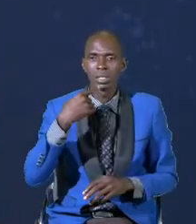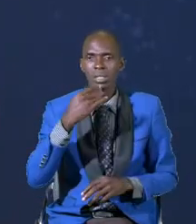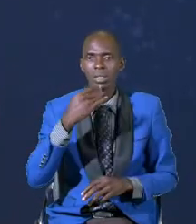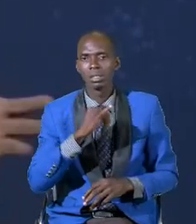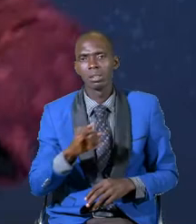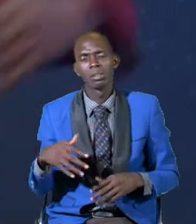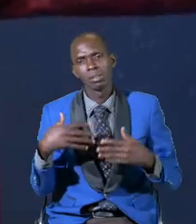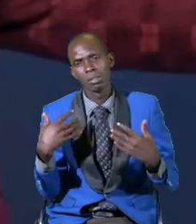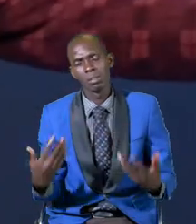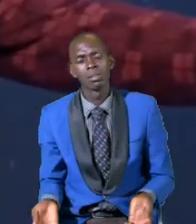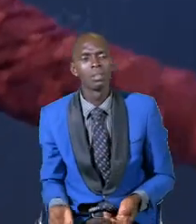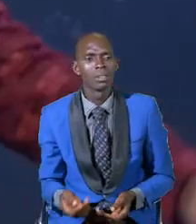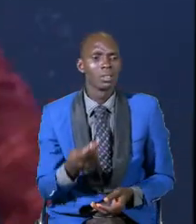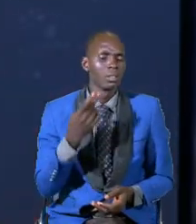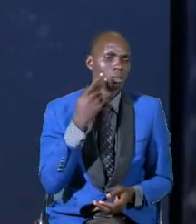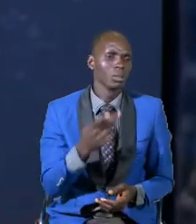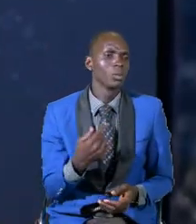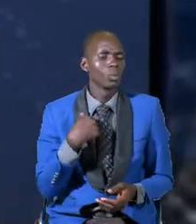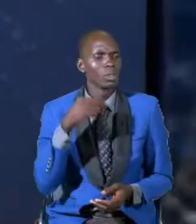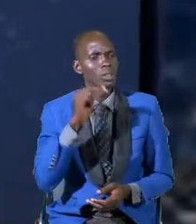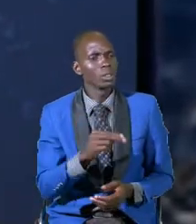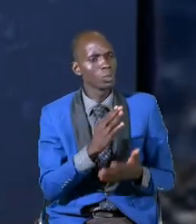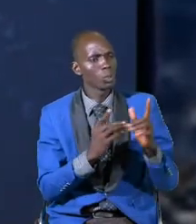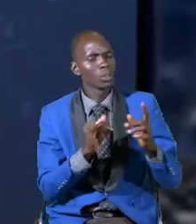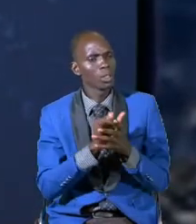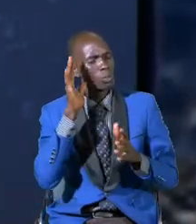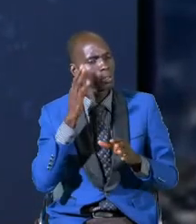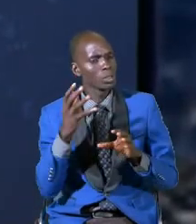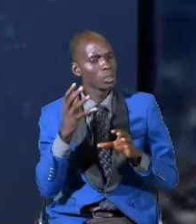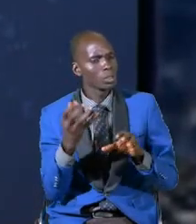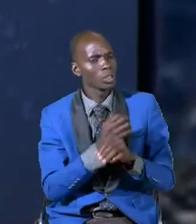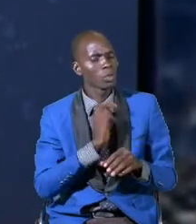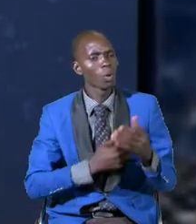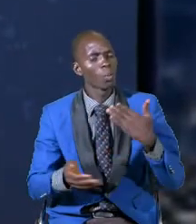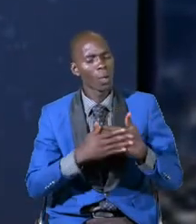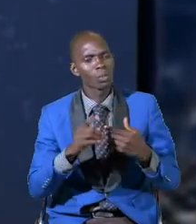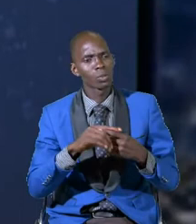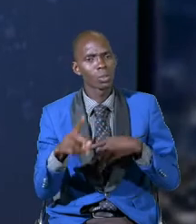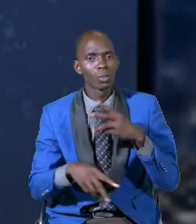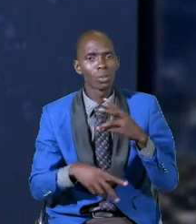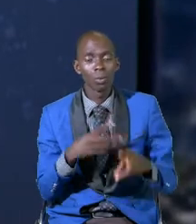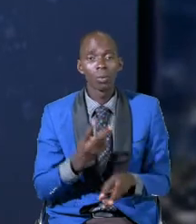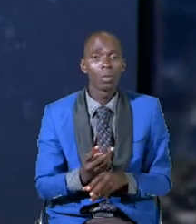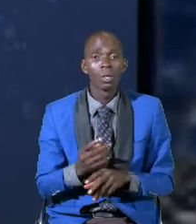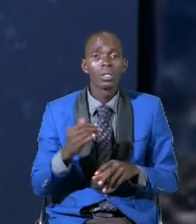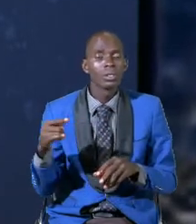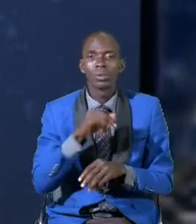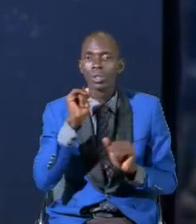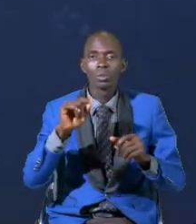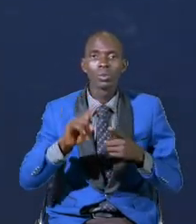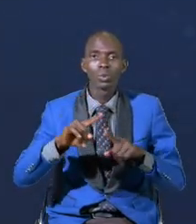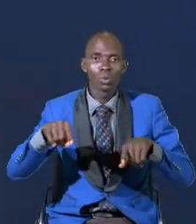choose a captain that will lead us back to captivity. They couldn't cope at their crossroad. I